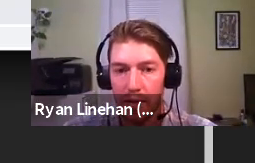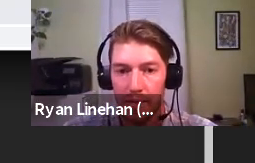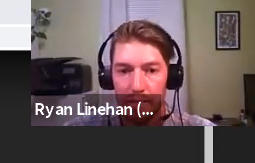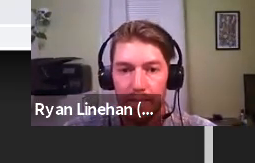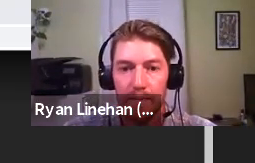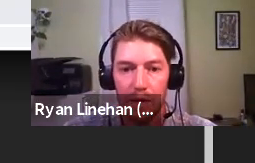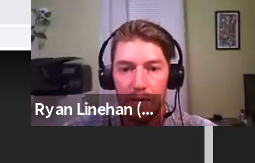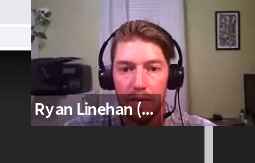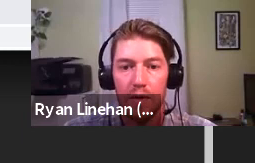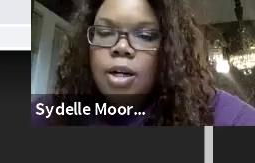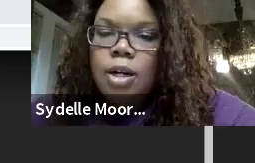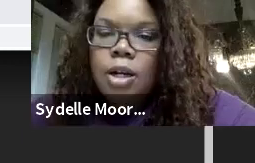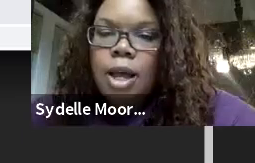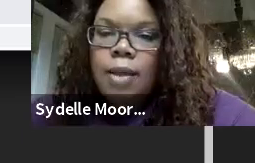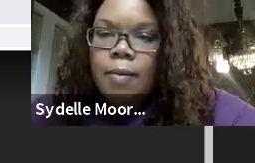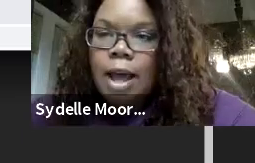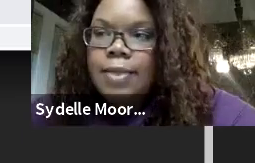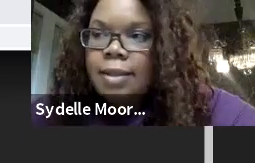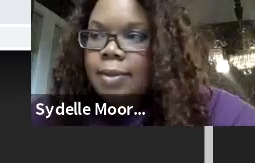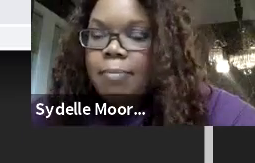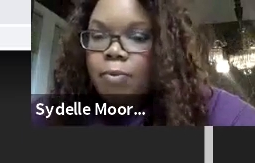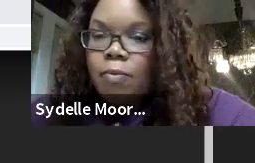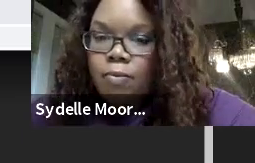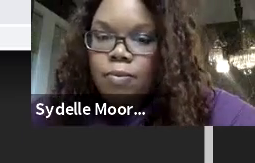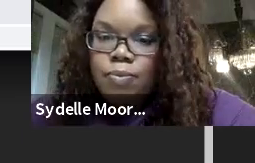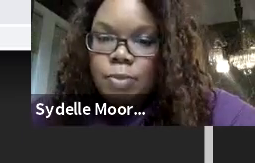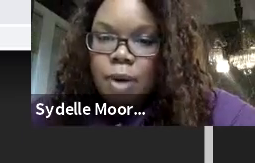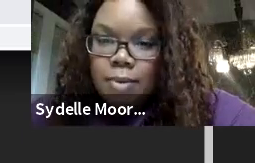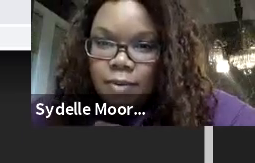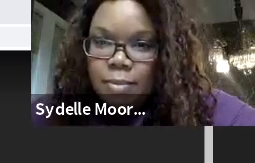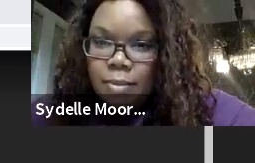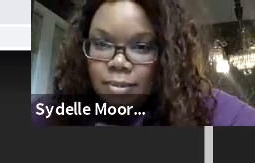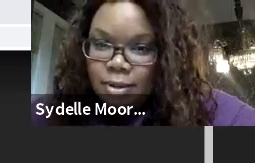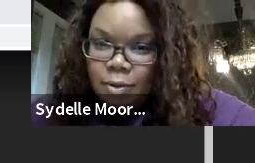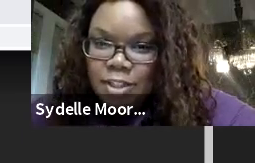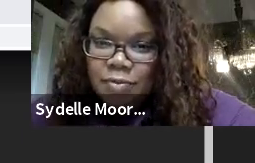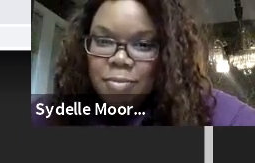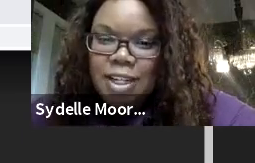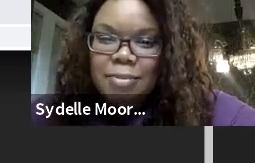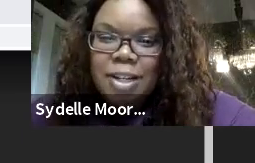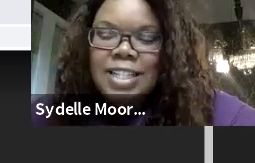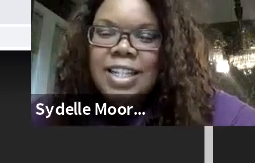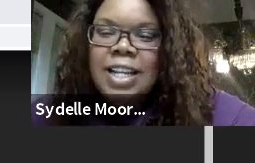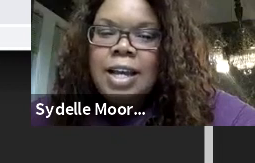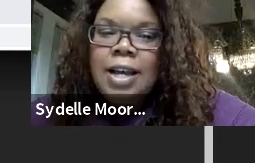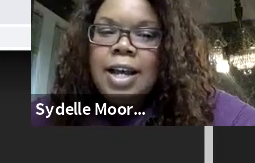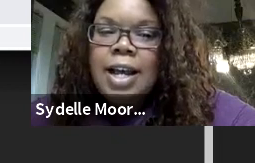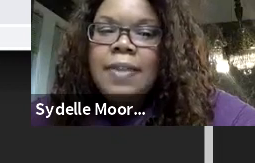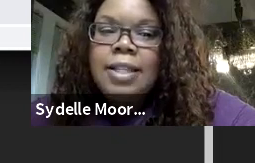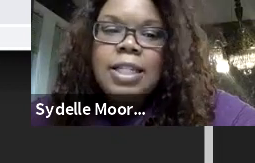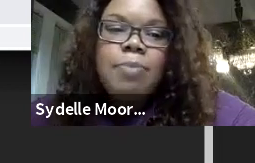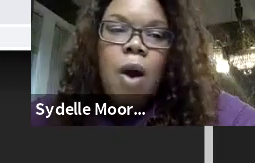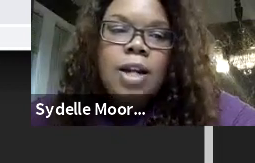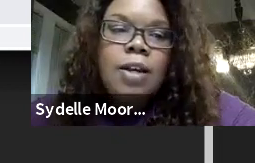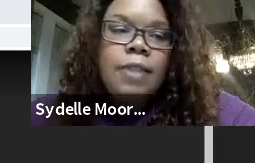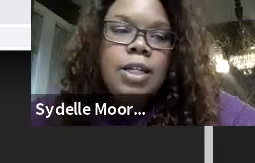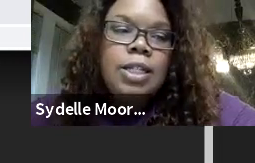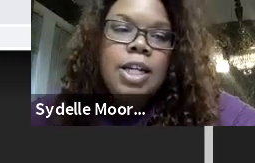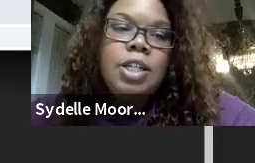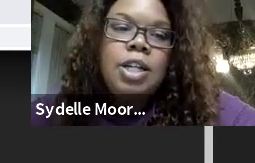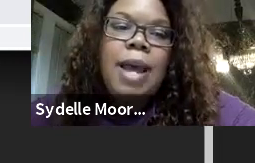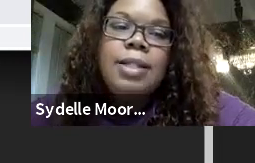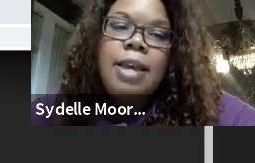the. Sure, I think that is probably from a question for me, I'm guessing. And I think this is part of